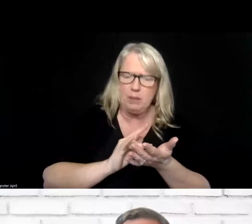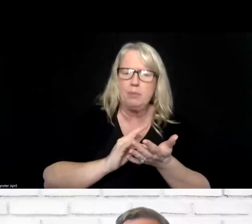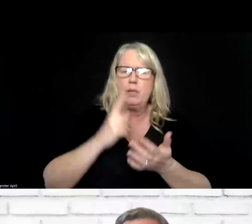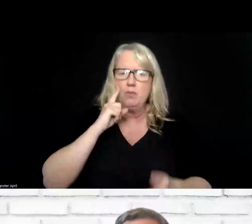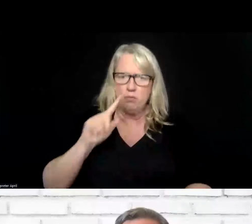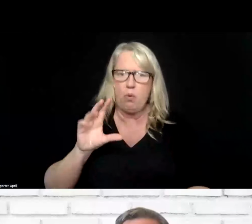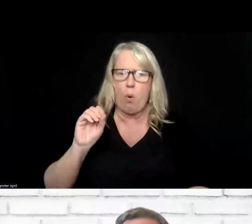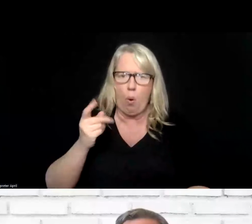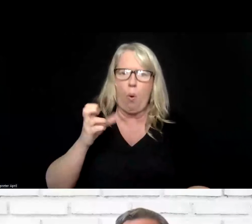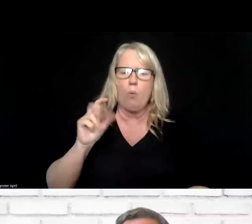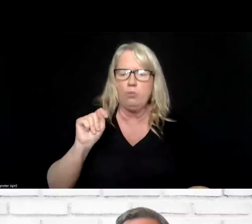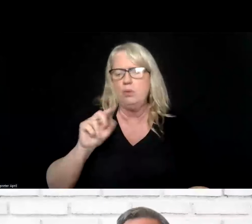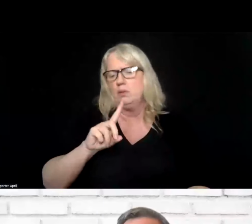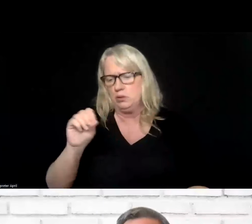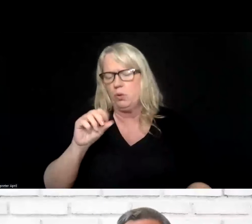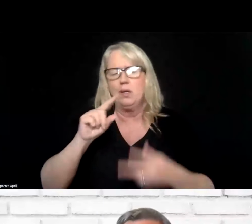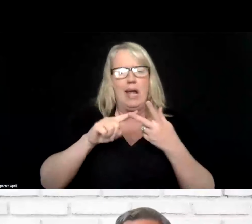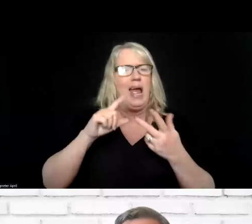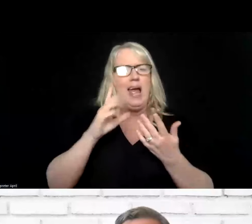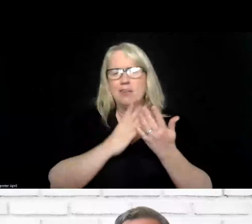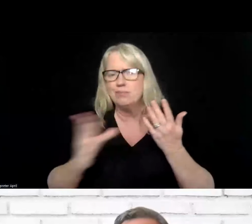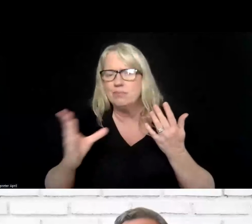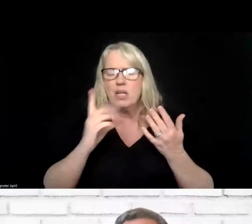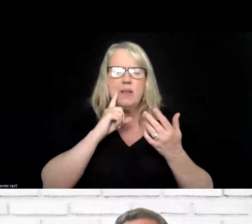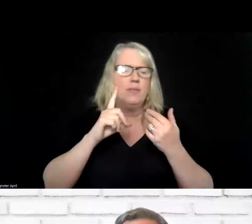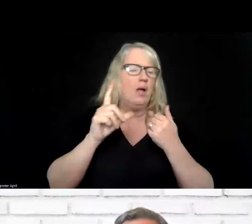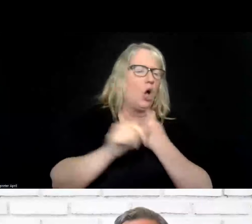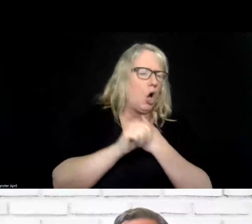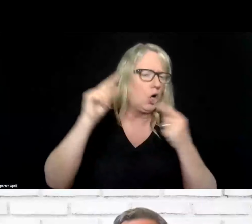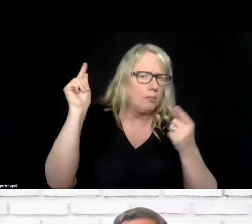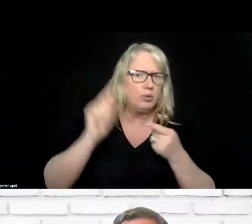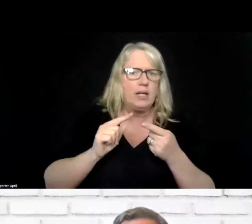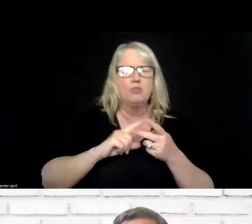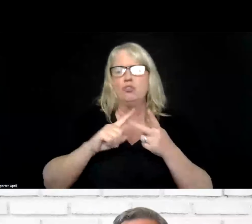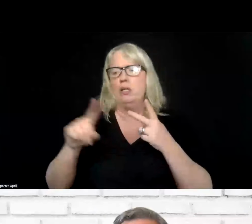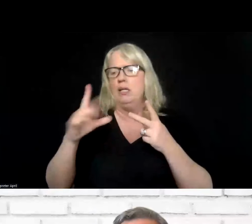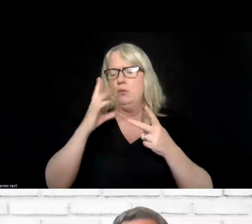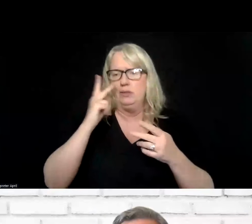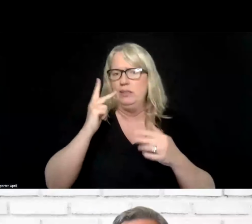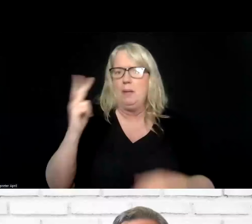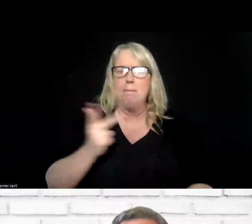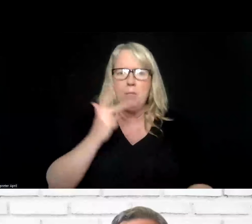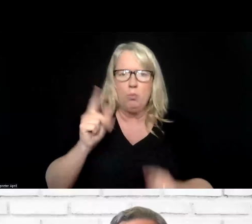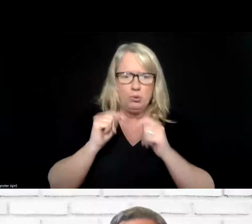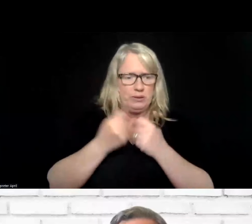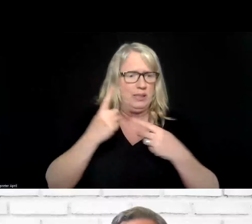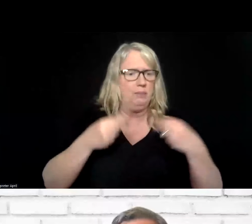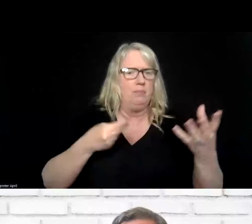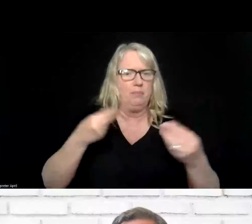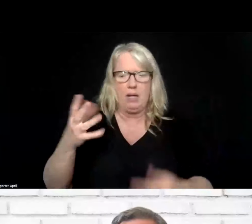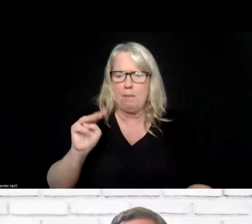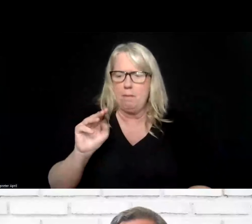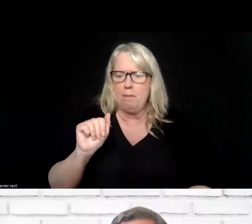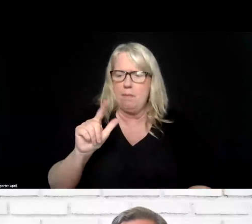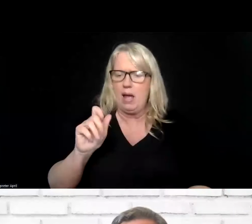disorder in all levels of our crisis continuum, harm reduction principles. I'm seeing mobile teams that are out passing out naloxone now